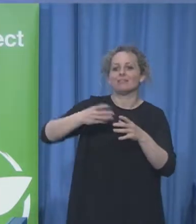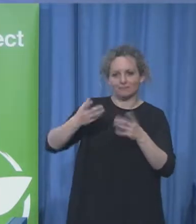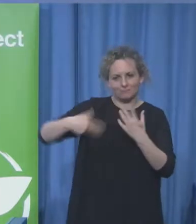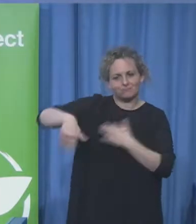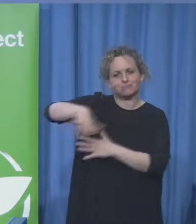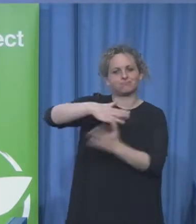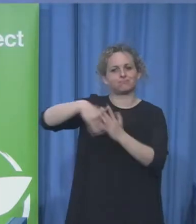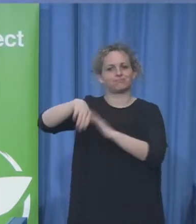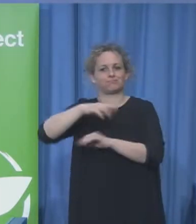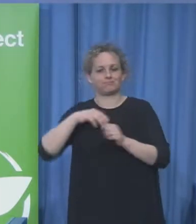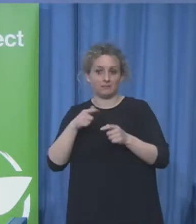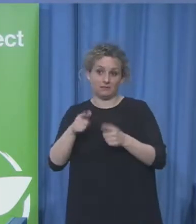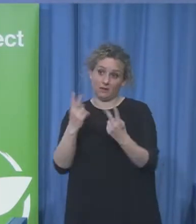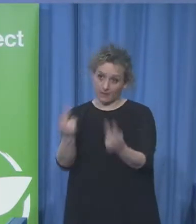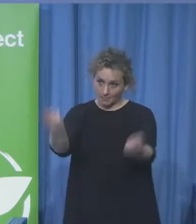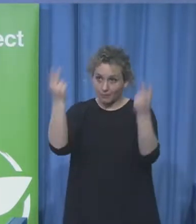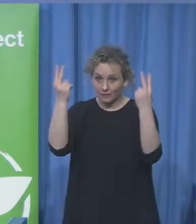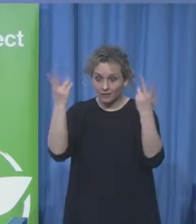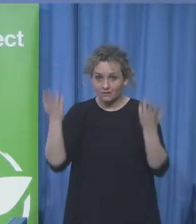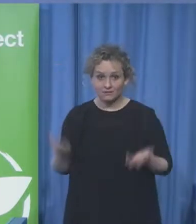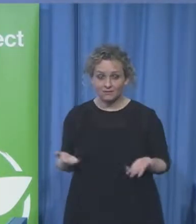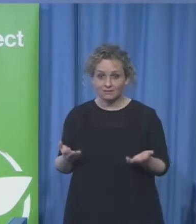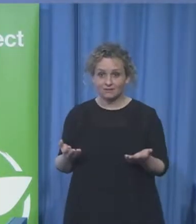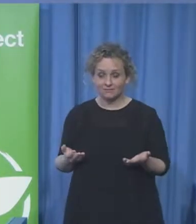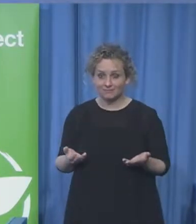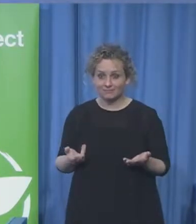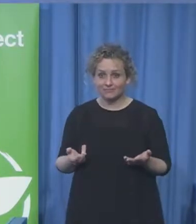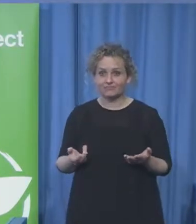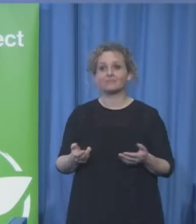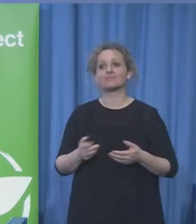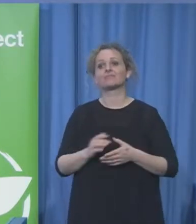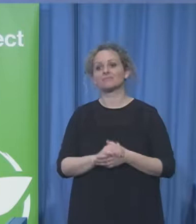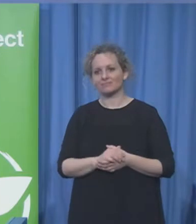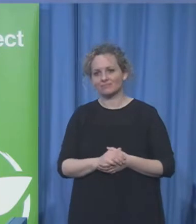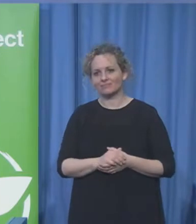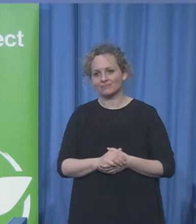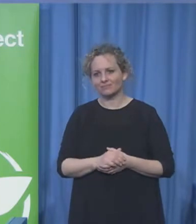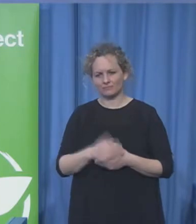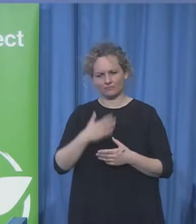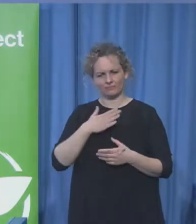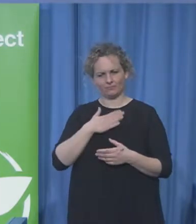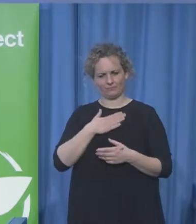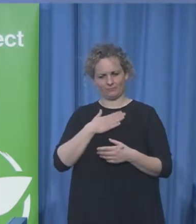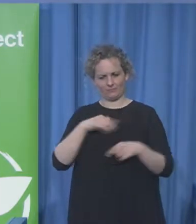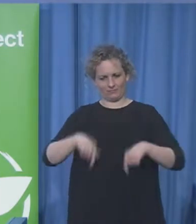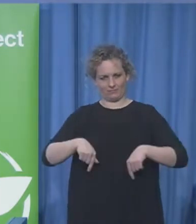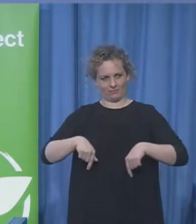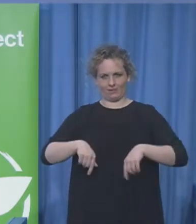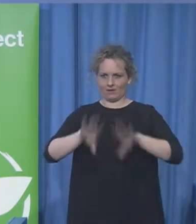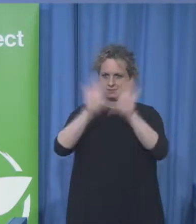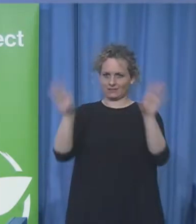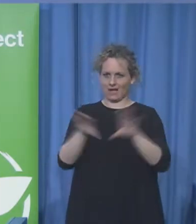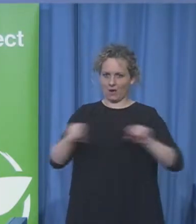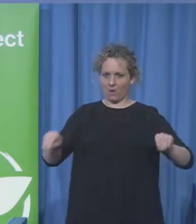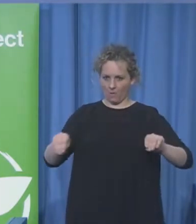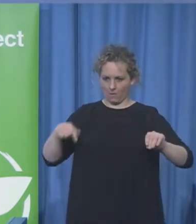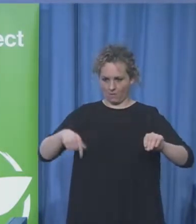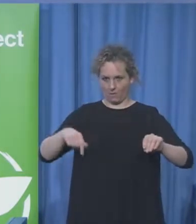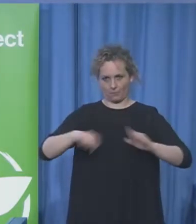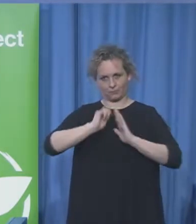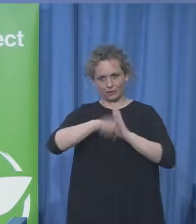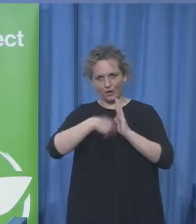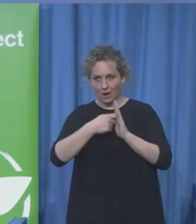ESL Foundation, new partnerships being forged with the Ford Foundation, and many others,